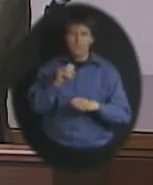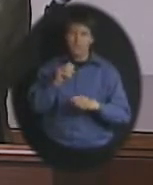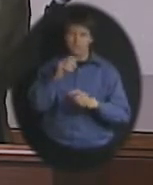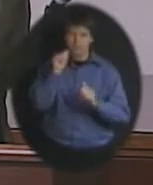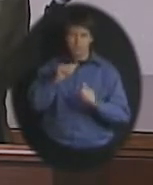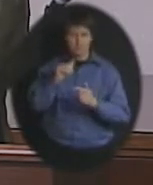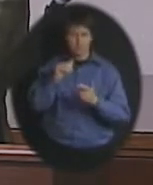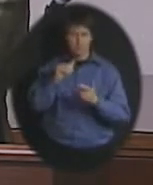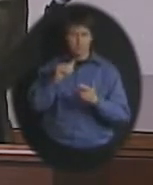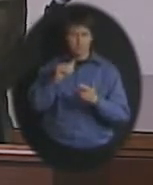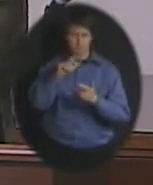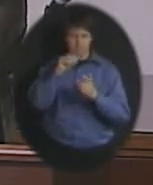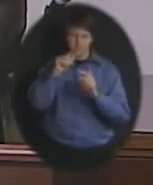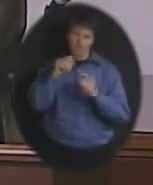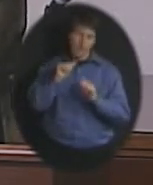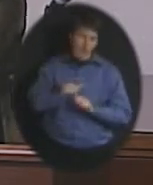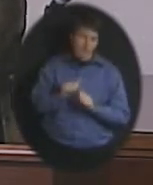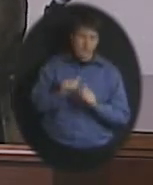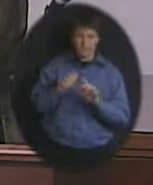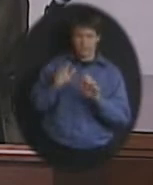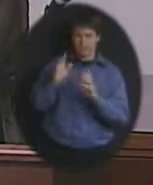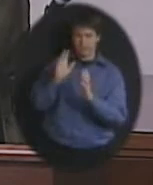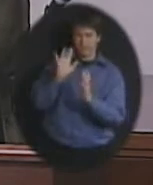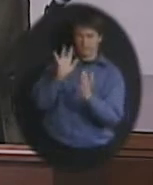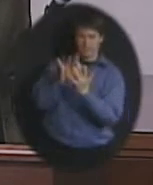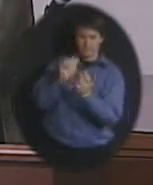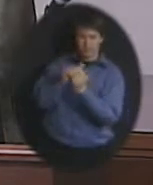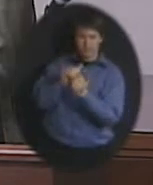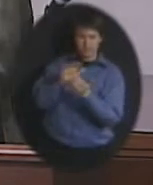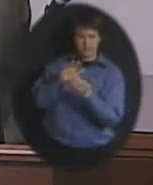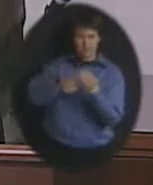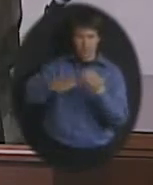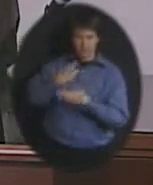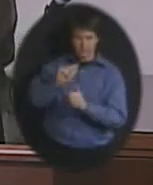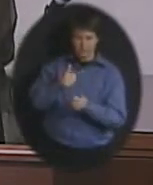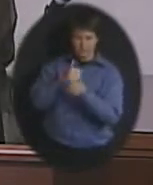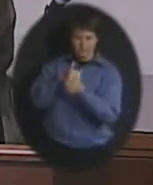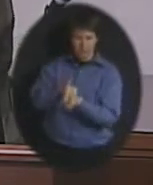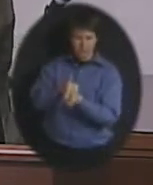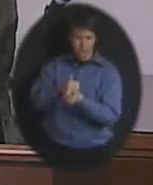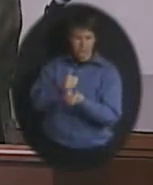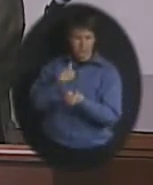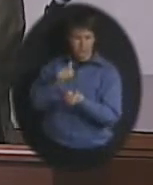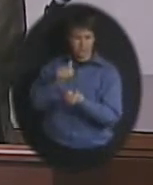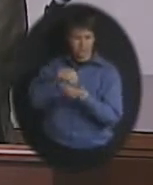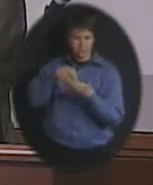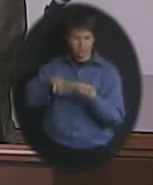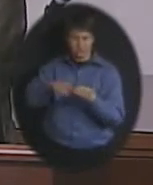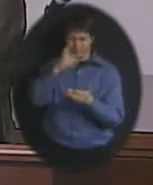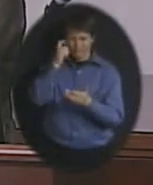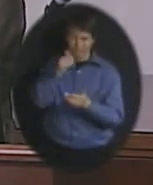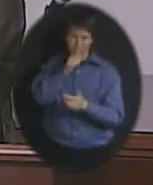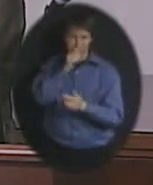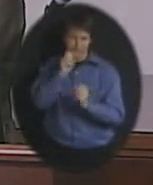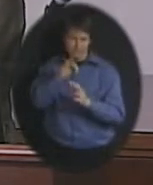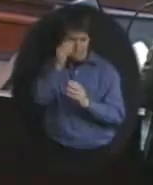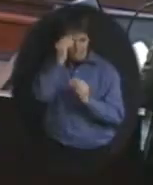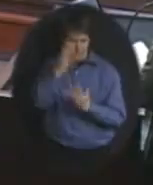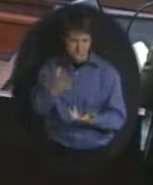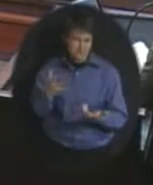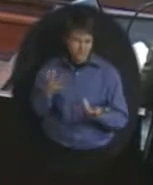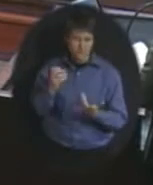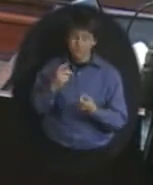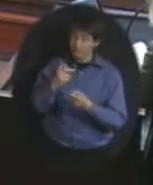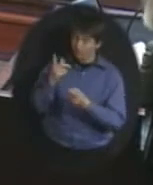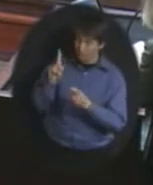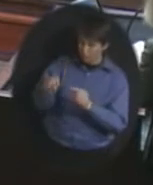ability to talk to post-secondary and to track kids because of privacy of information. Right. But we do know they're receiving